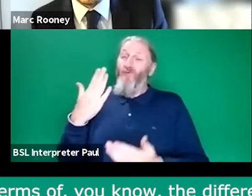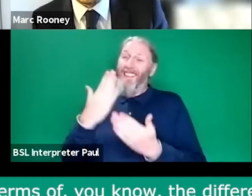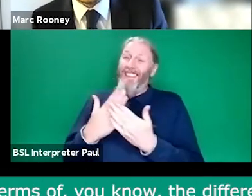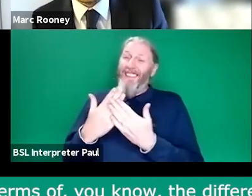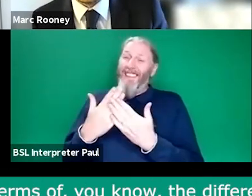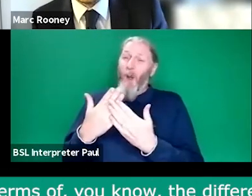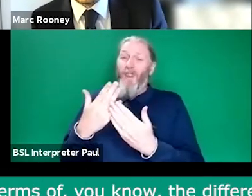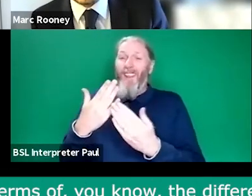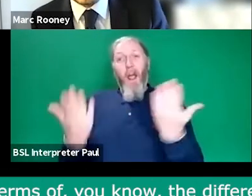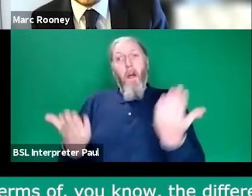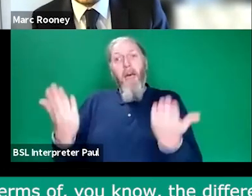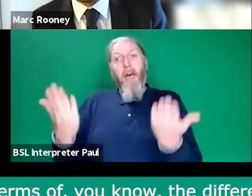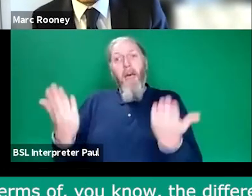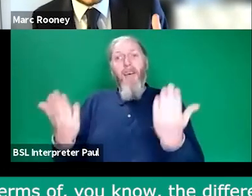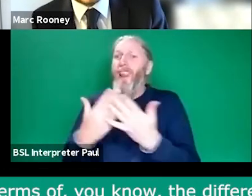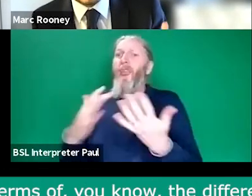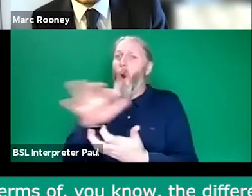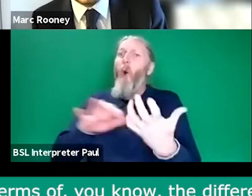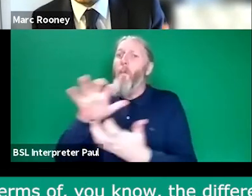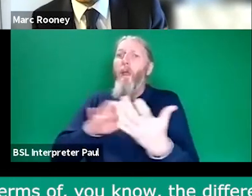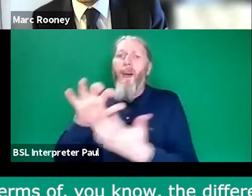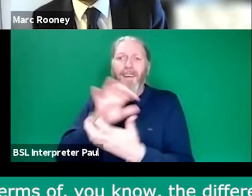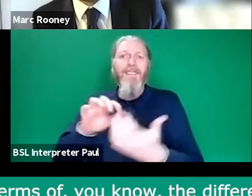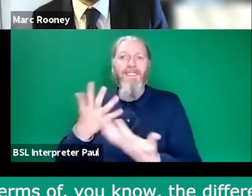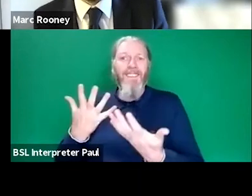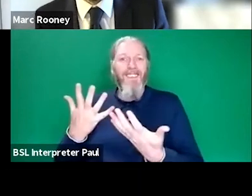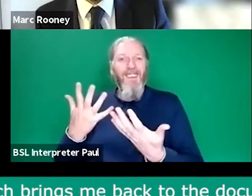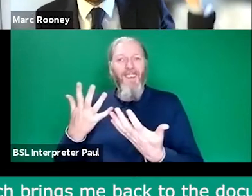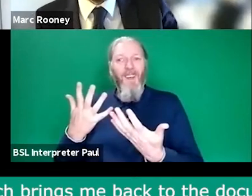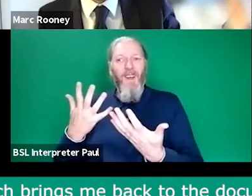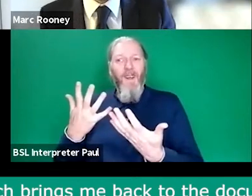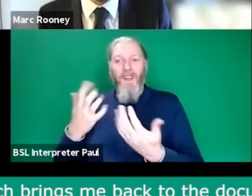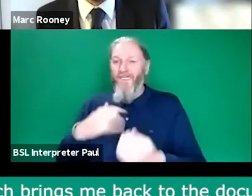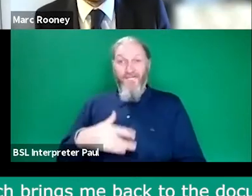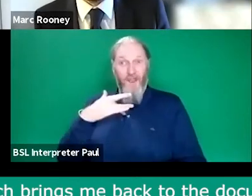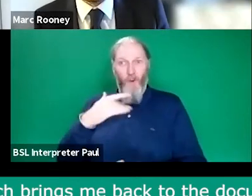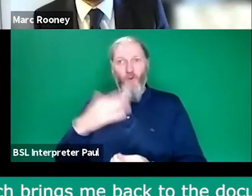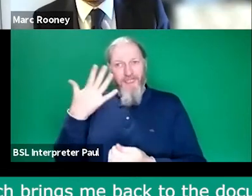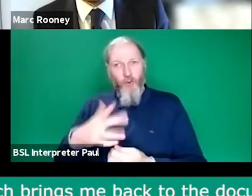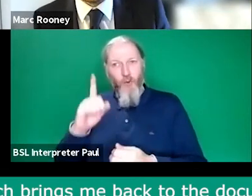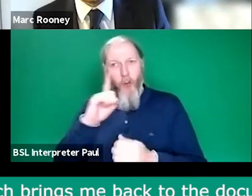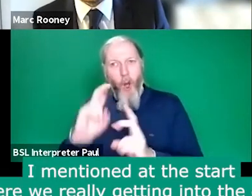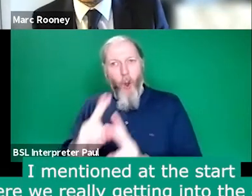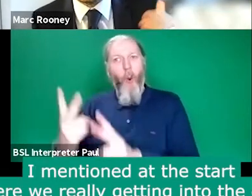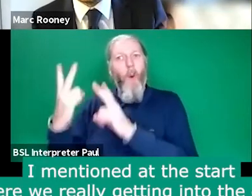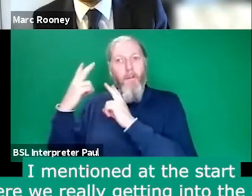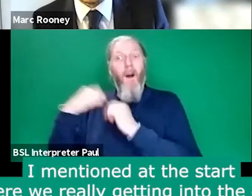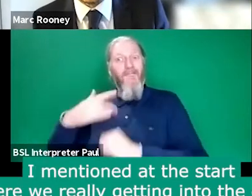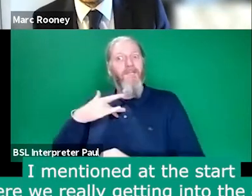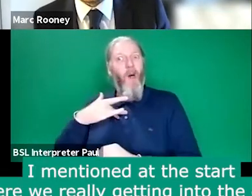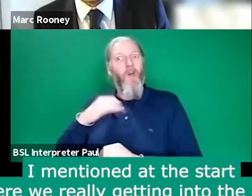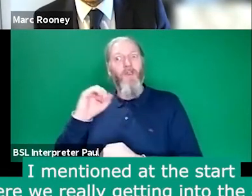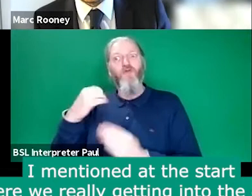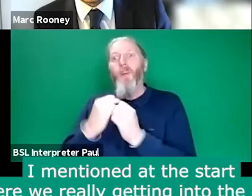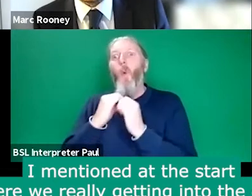you know, the difference, and you need to get stuck into it, which brings me back to the document I mentioned at the start, where we are